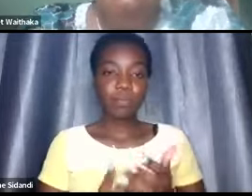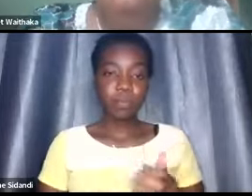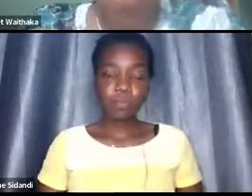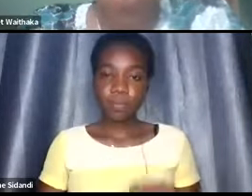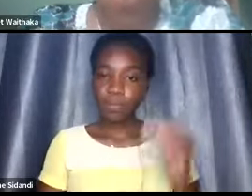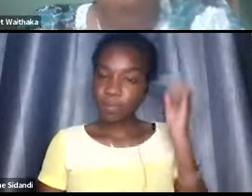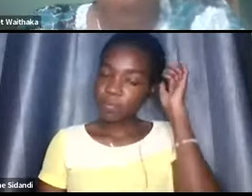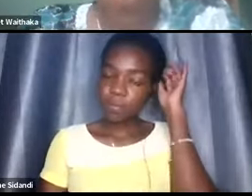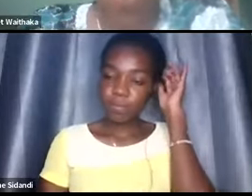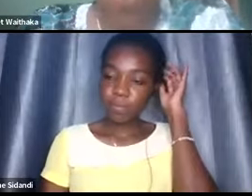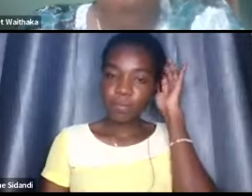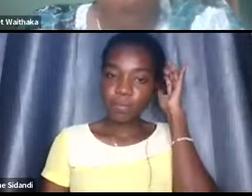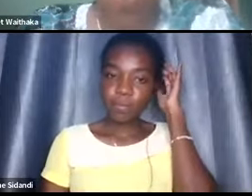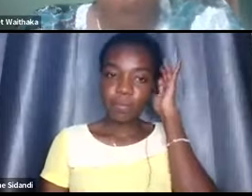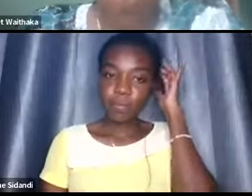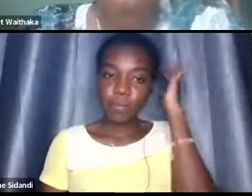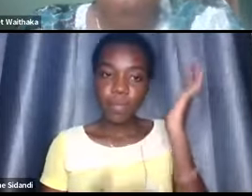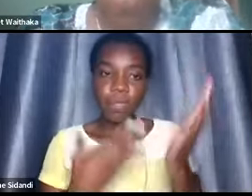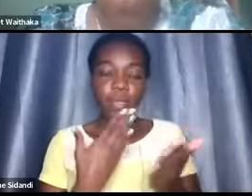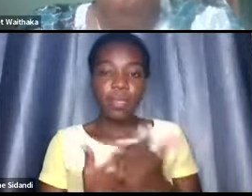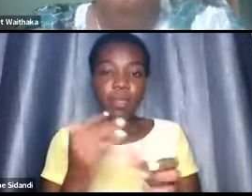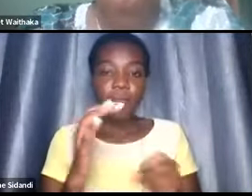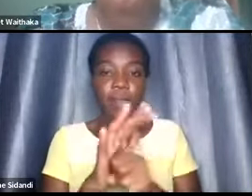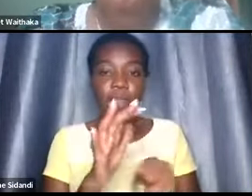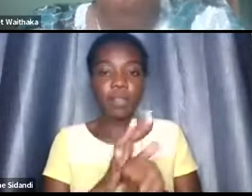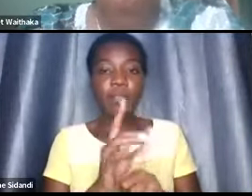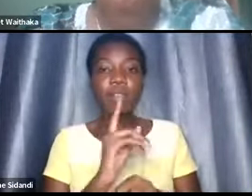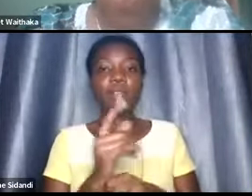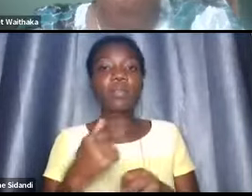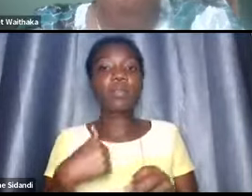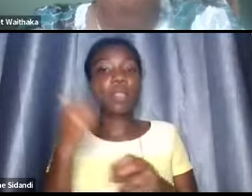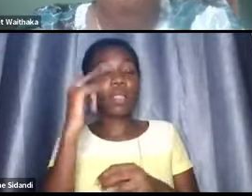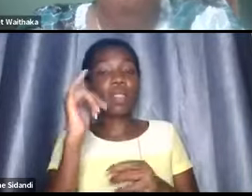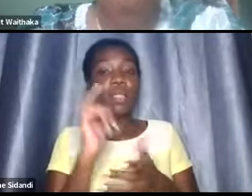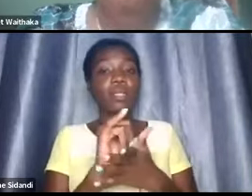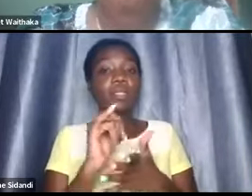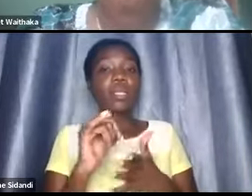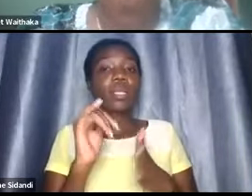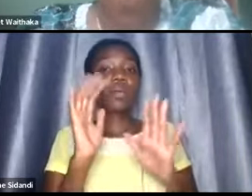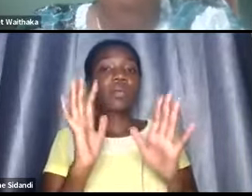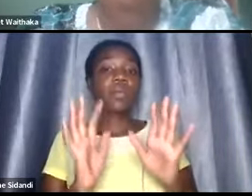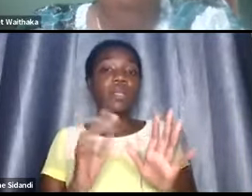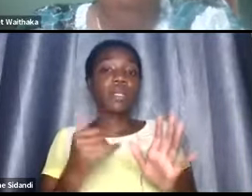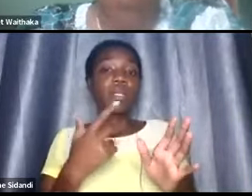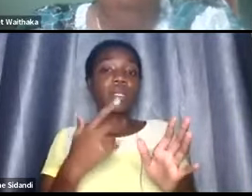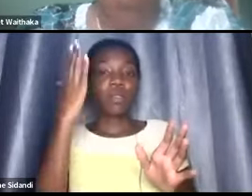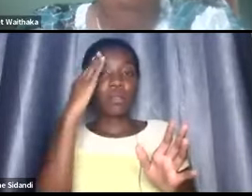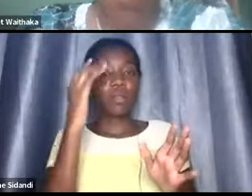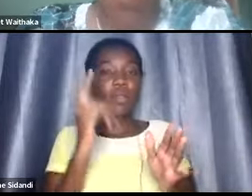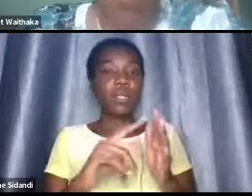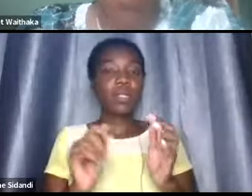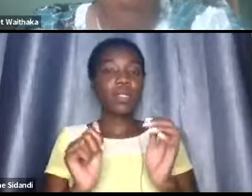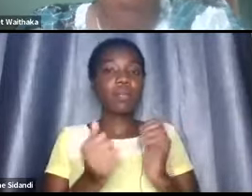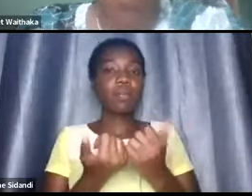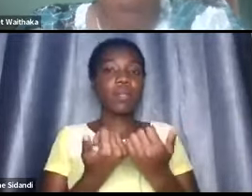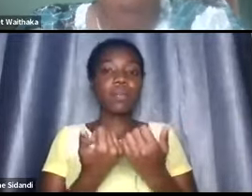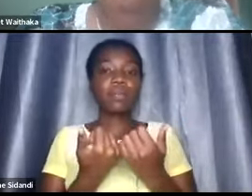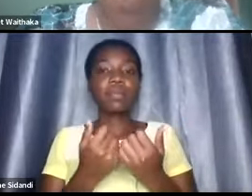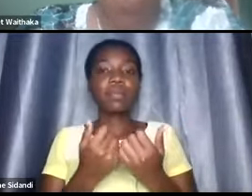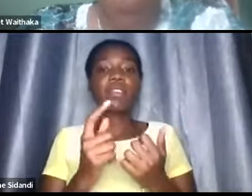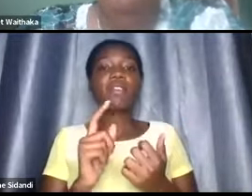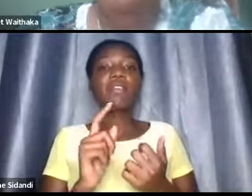Okay, thank you very much for that contribution. I think it's also important that we know what happens around the world. Tom, you have not seen my email. First of all,